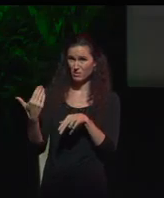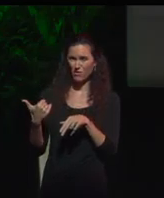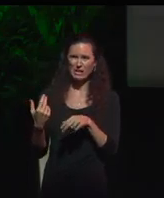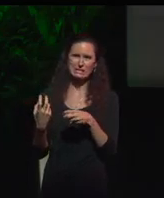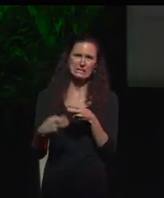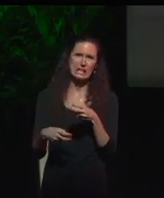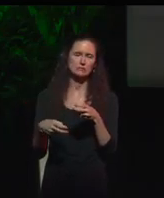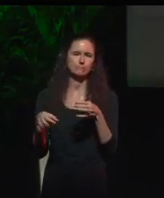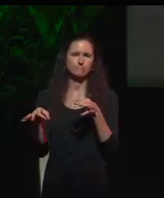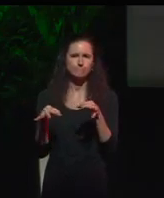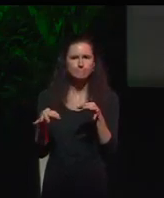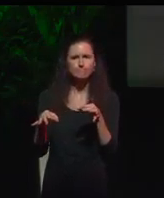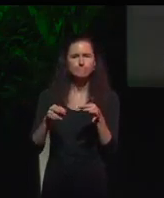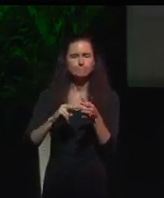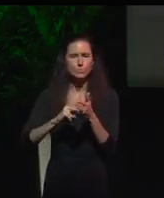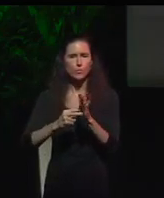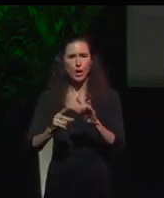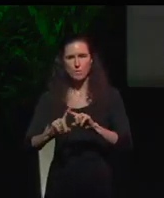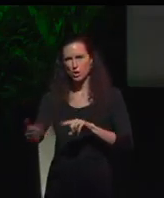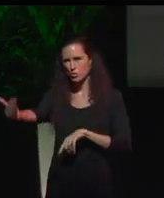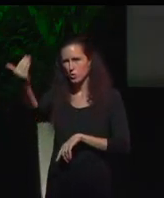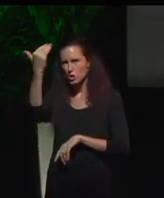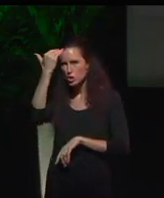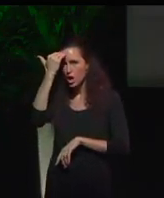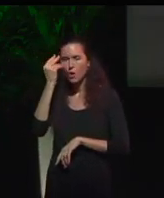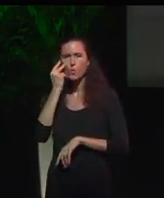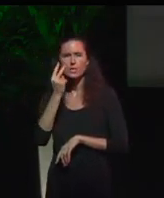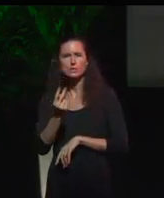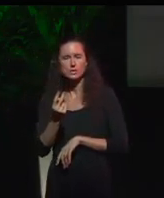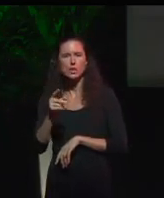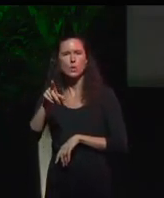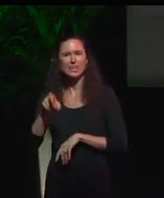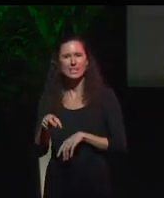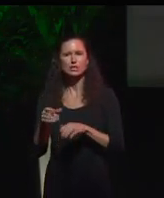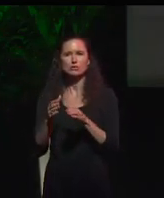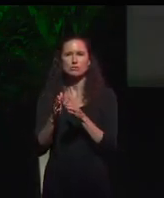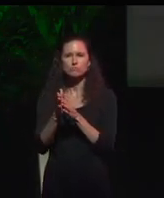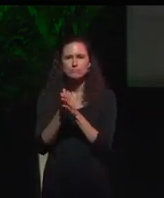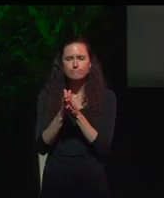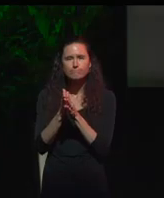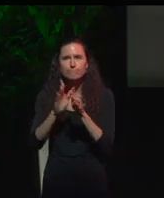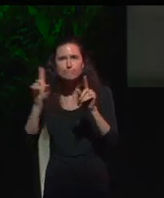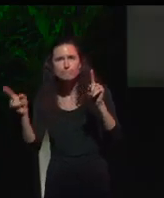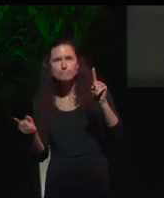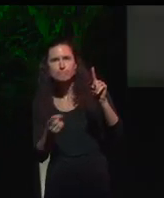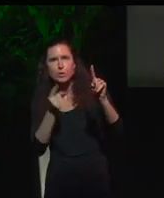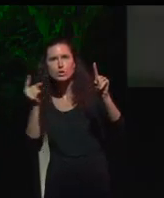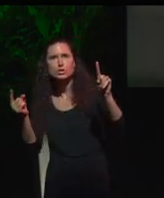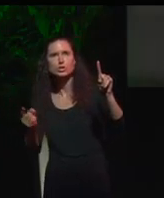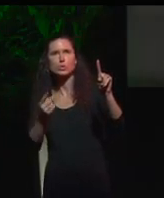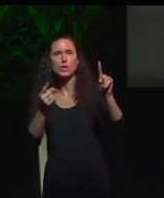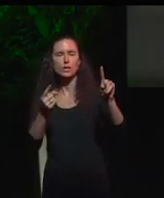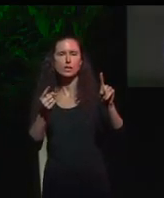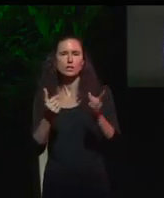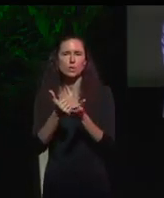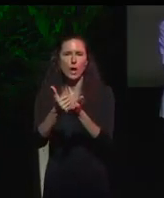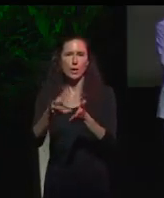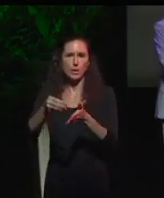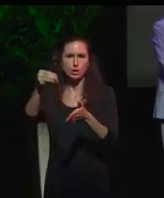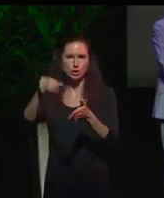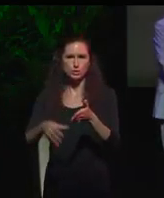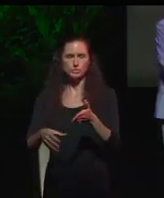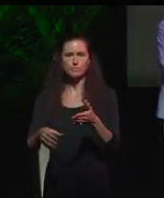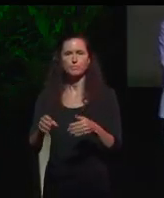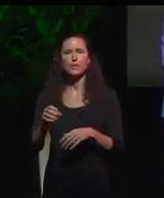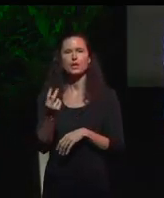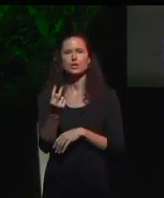define, but we know it when we see it, and we need to pursue it for the good of our own well-being and for that of our students. Two